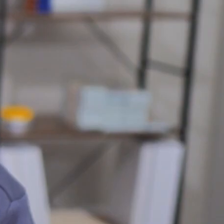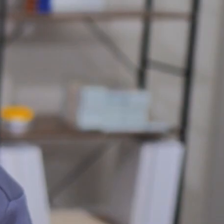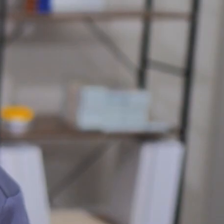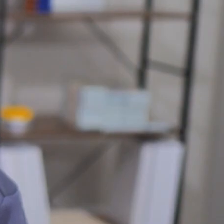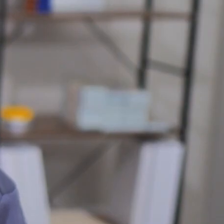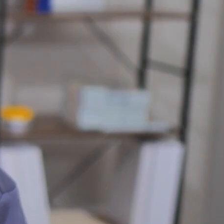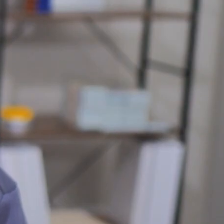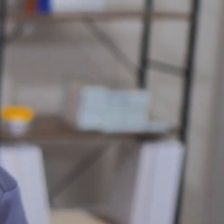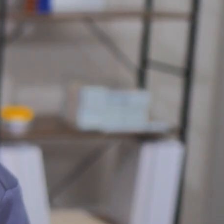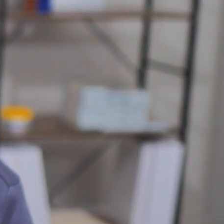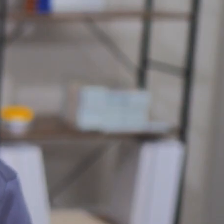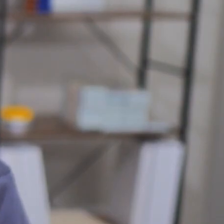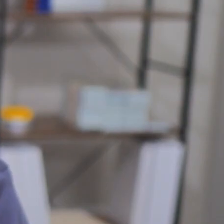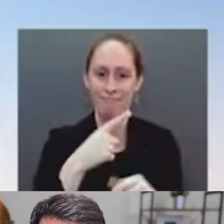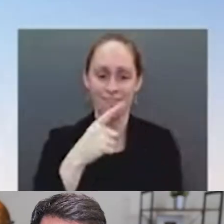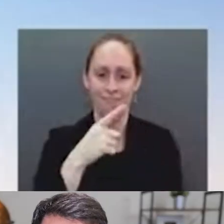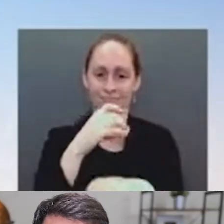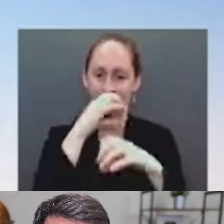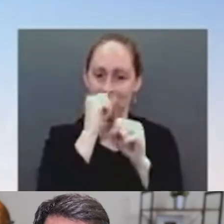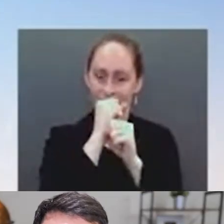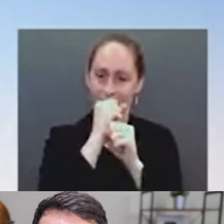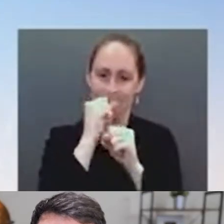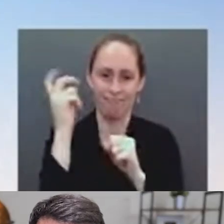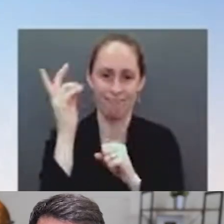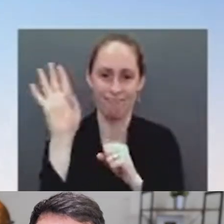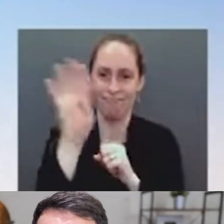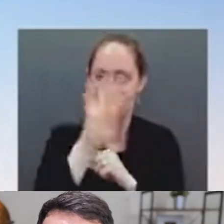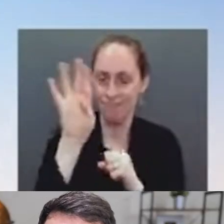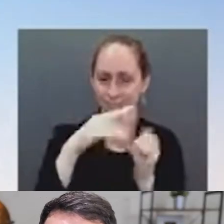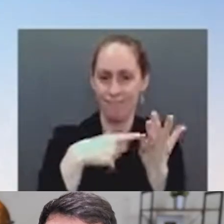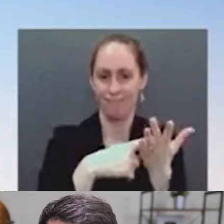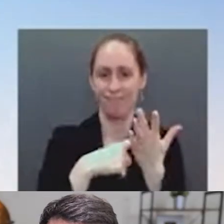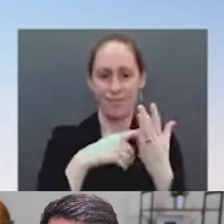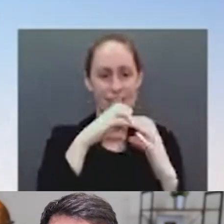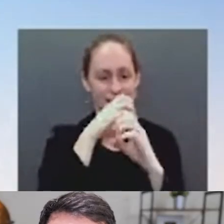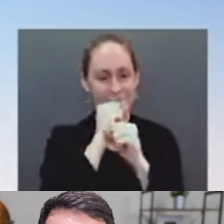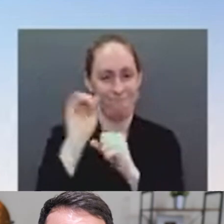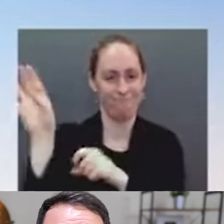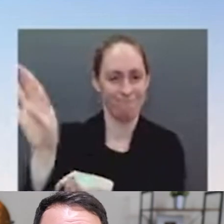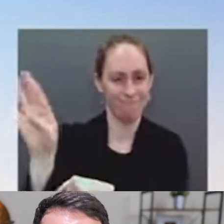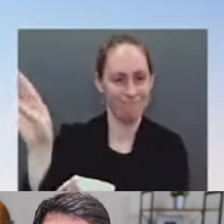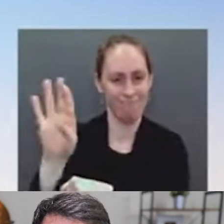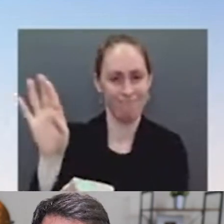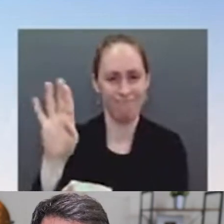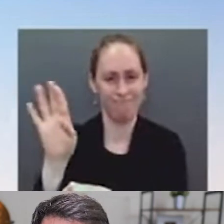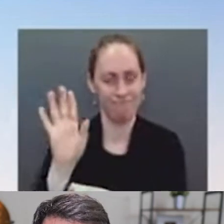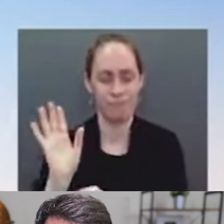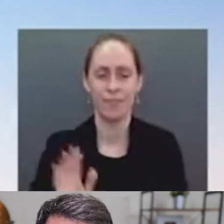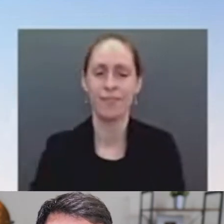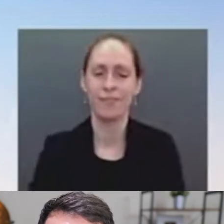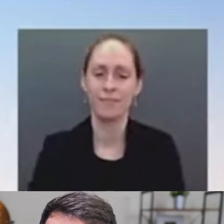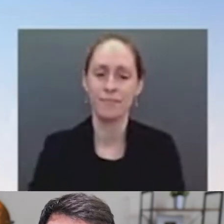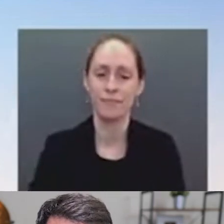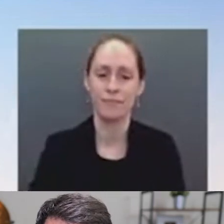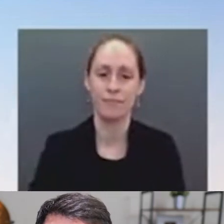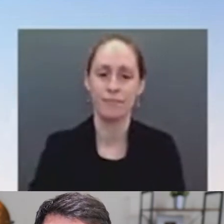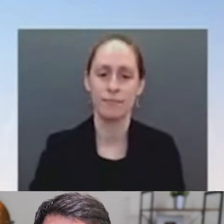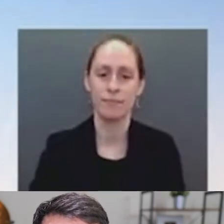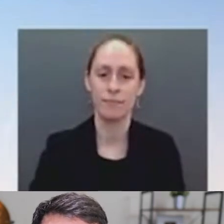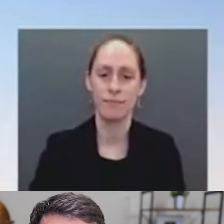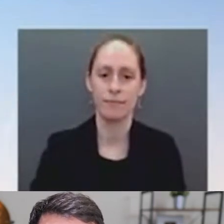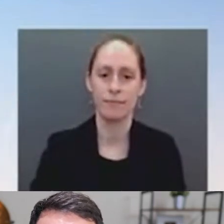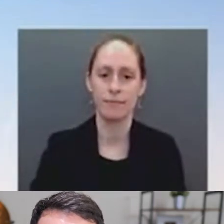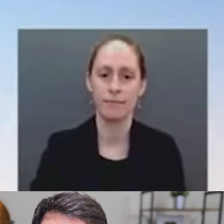Press Secretary Jen Psaki in a press briefing today let us know that Build Back Better talks are continuing as well and that they're